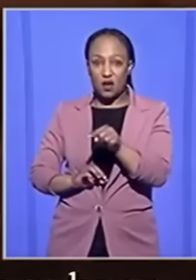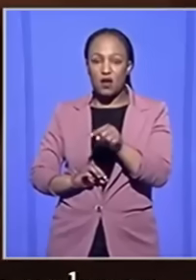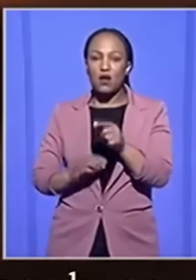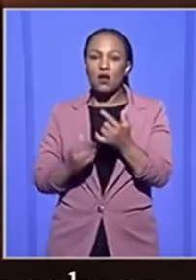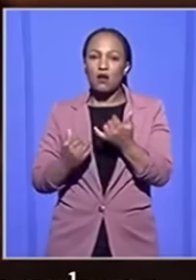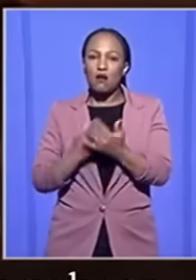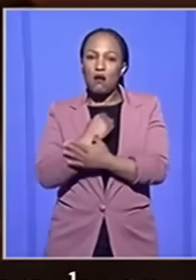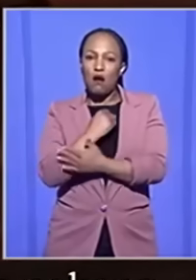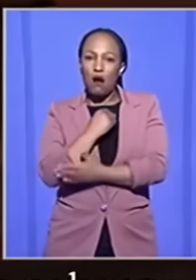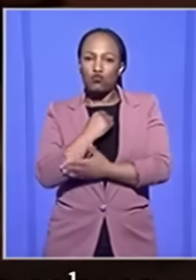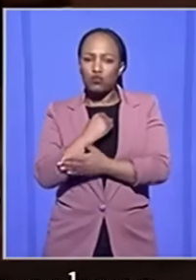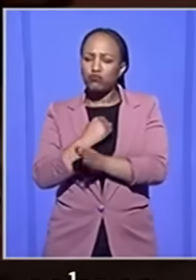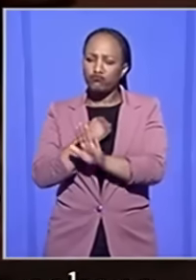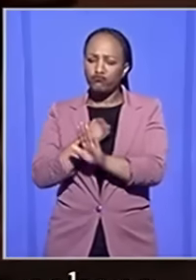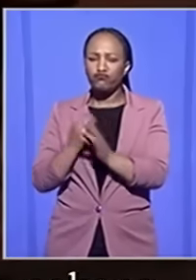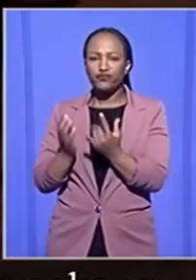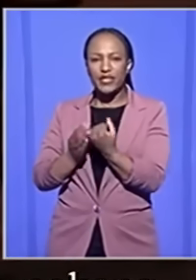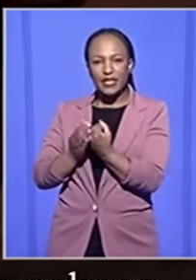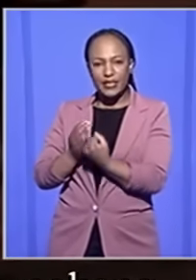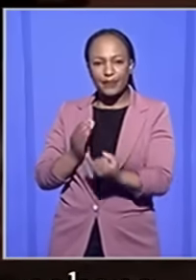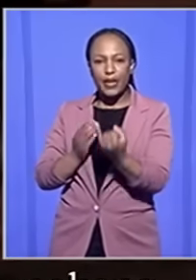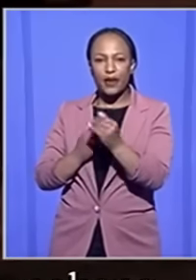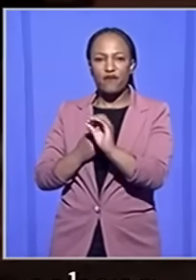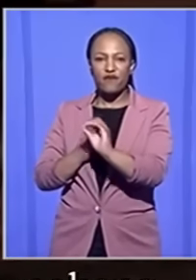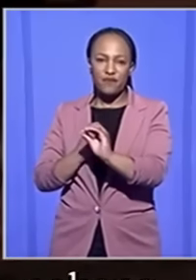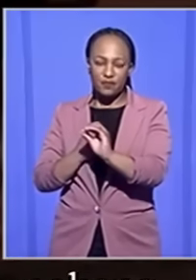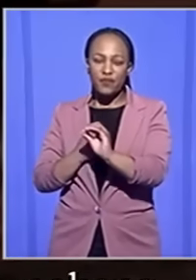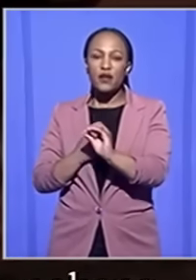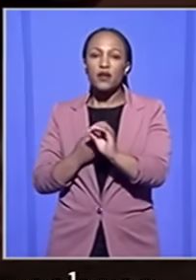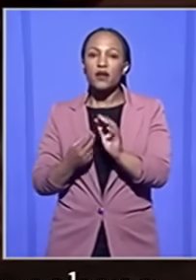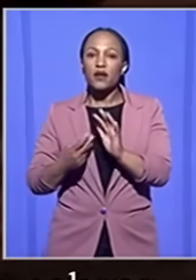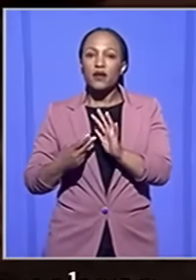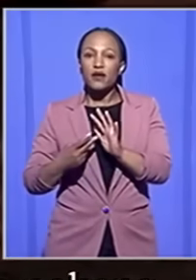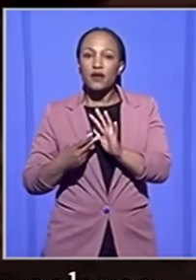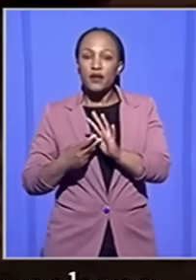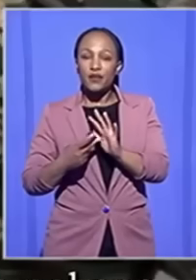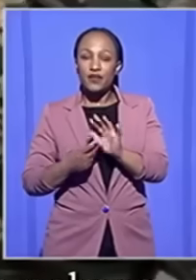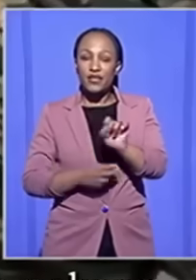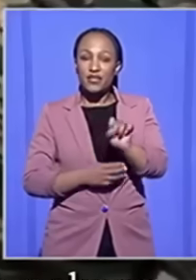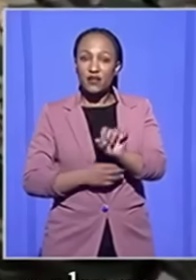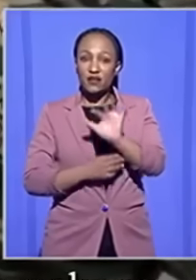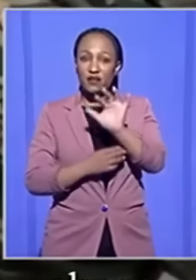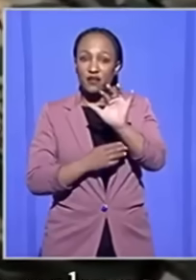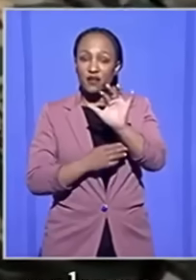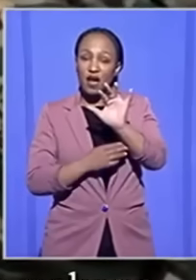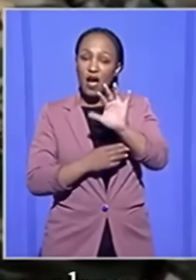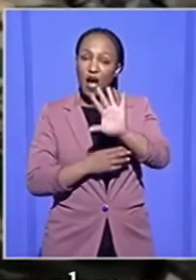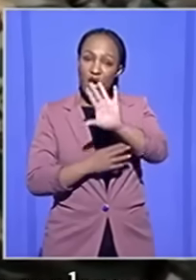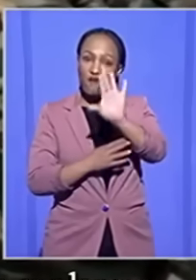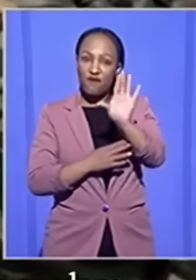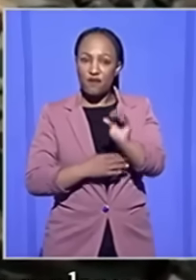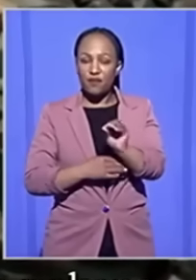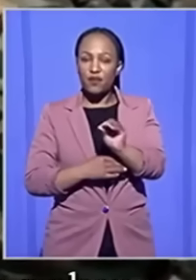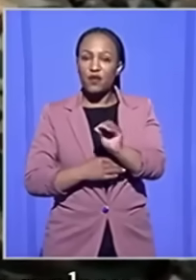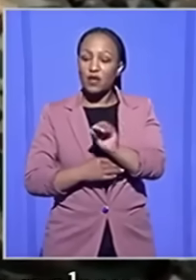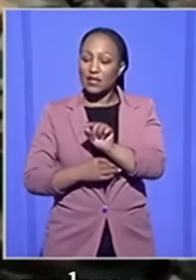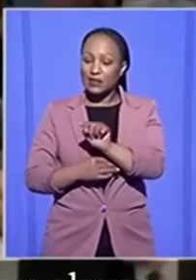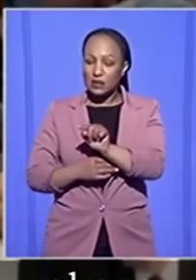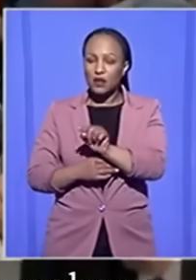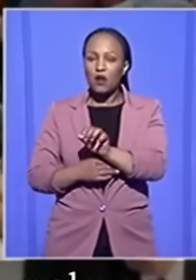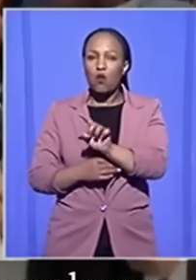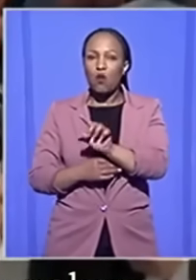jaaka e ikemetseng. Mokgatlho wa kitlano ya Afrika Borwa wa amogetse Western Sahara ka 1982 mme Morocco